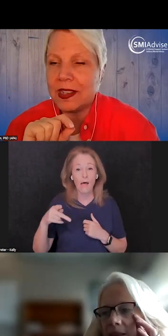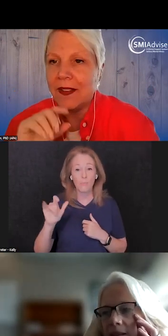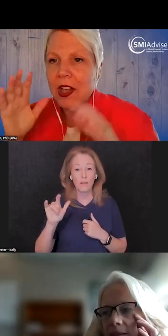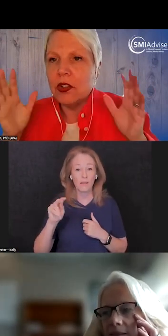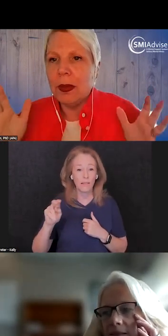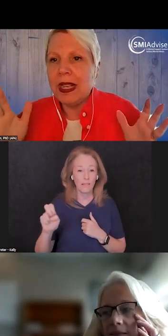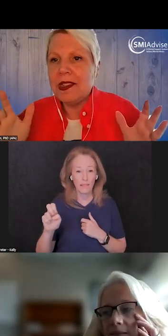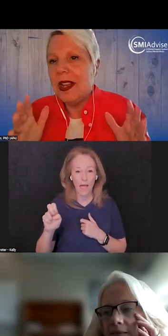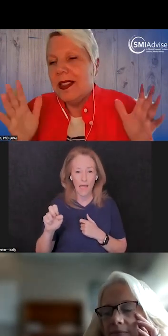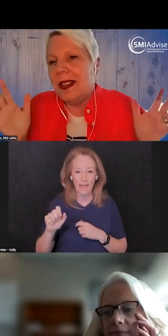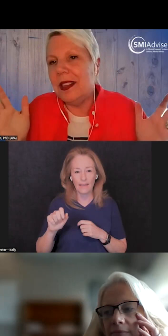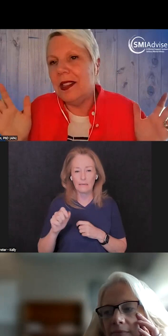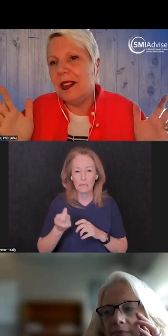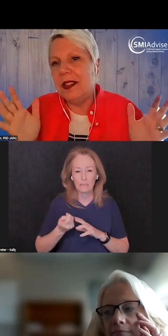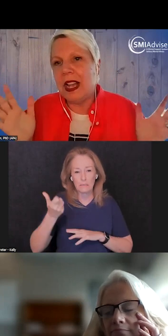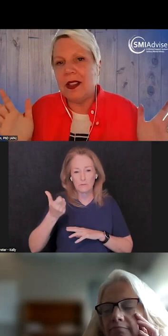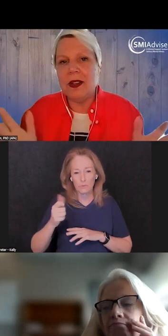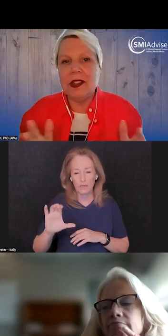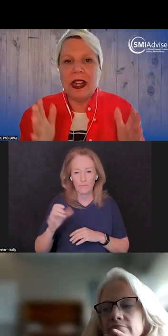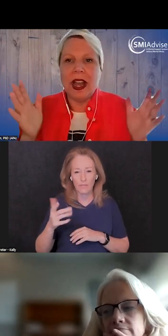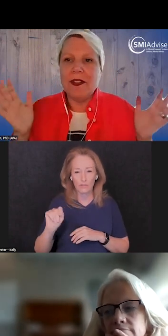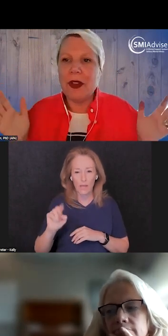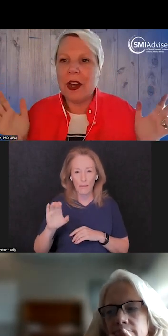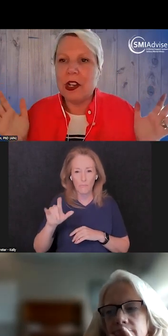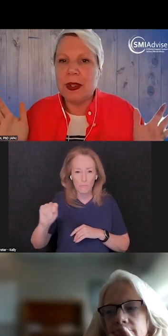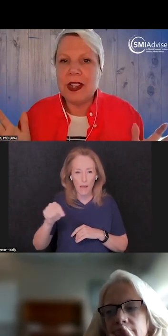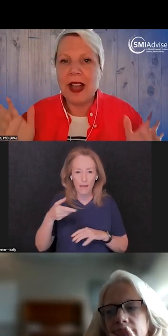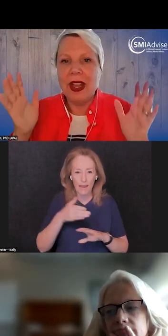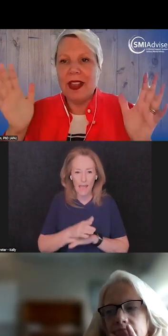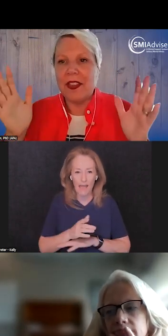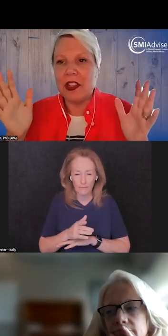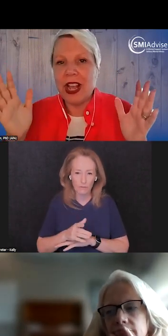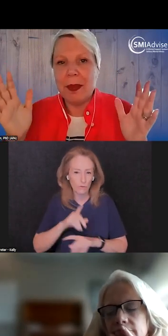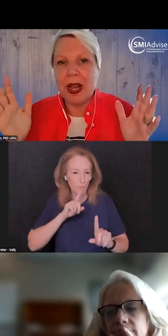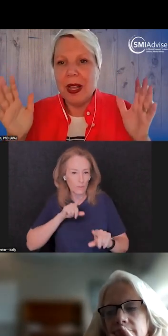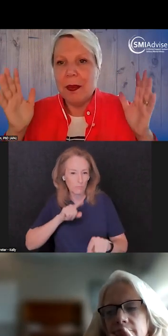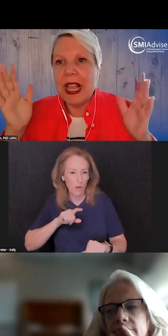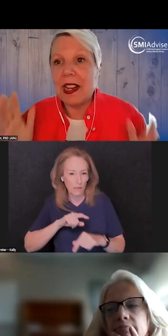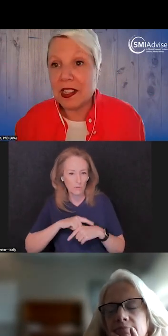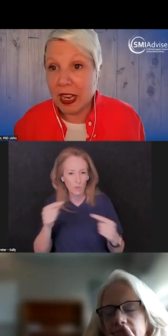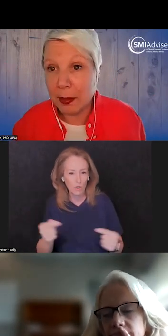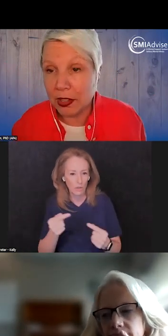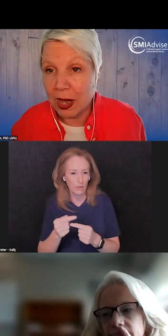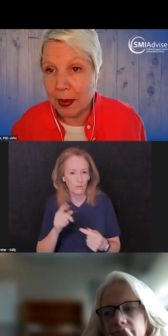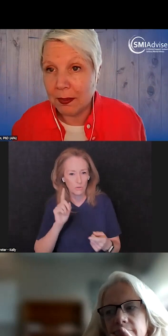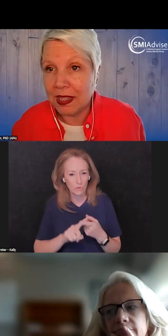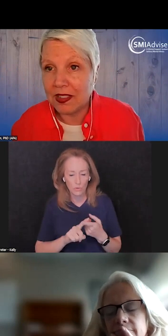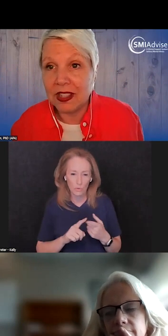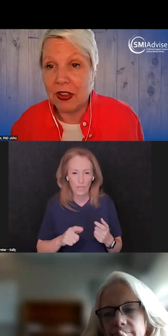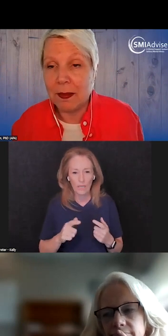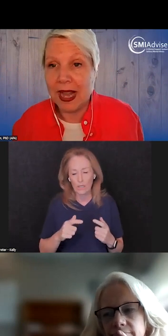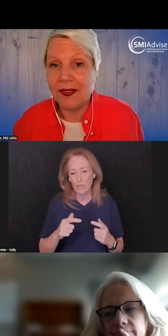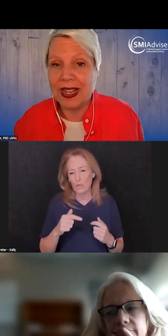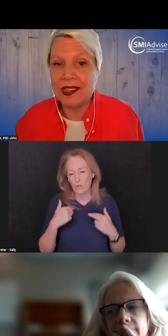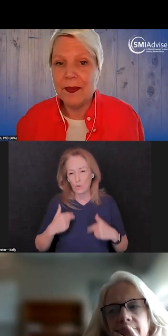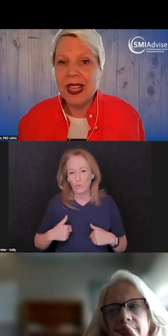human staff. So the title here is that after firing human staff, they had the chatbot, but they had to disable the chatbot because it's